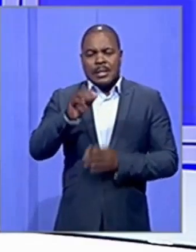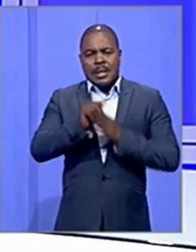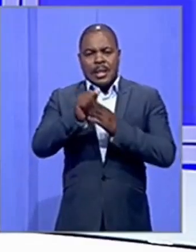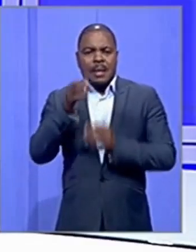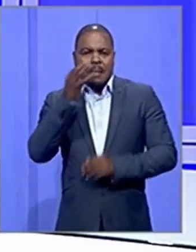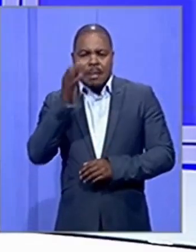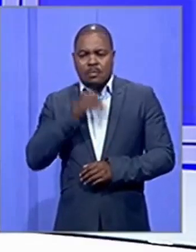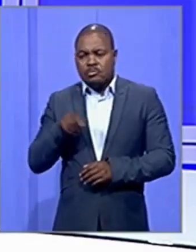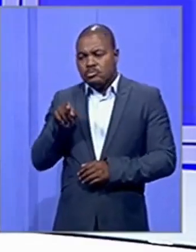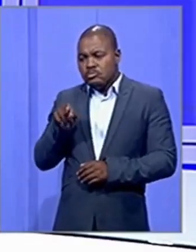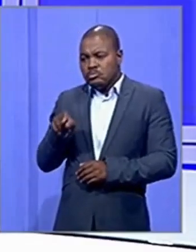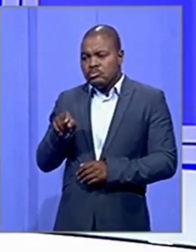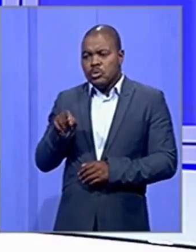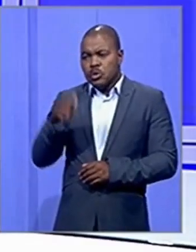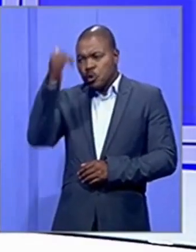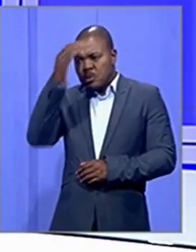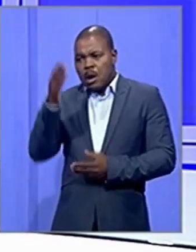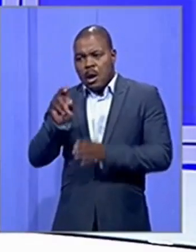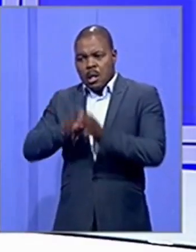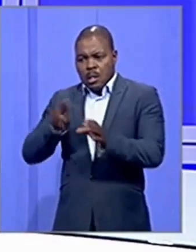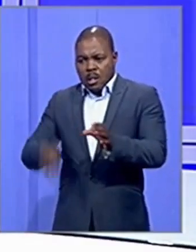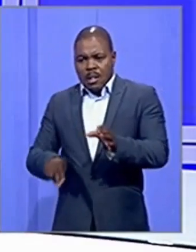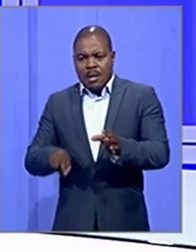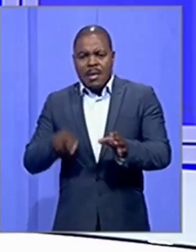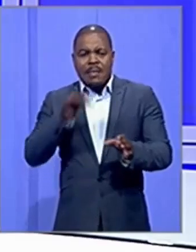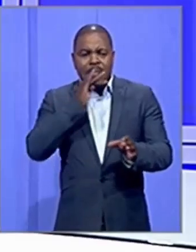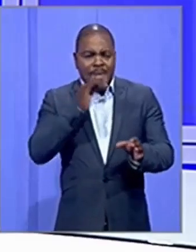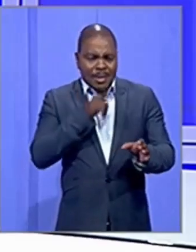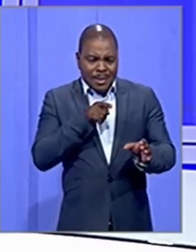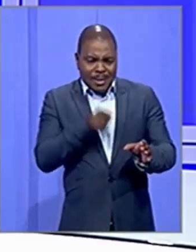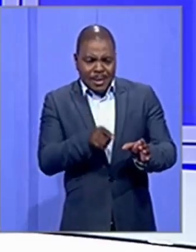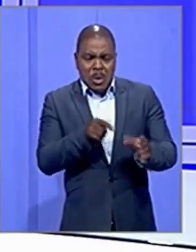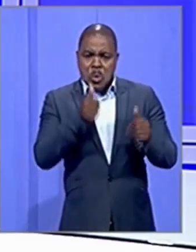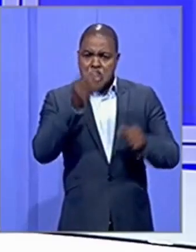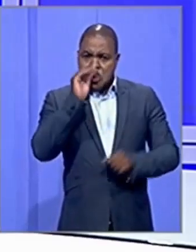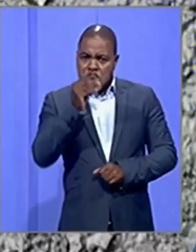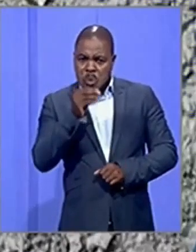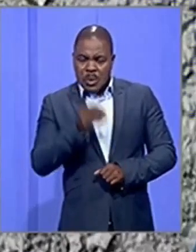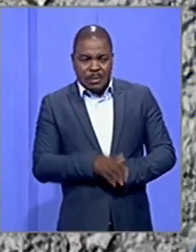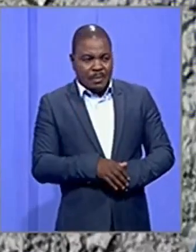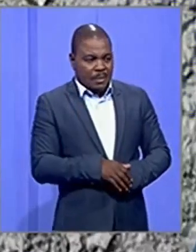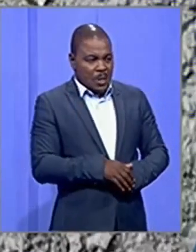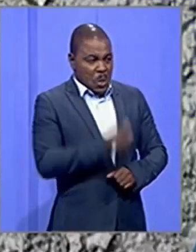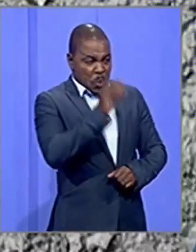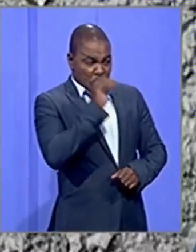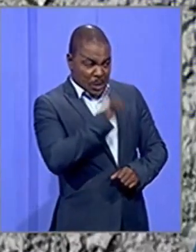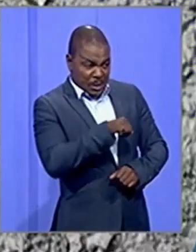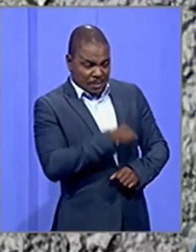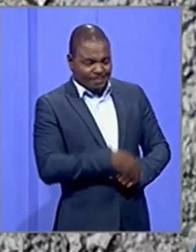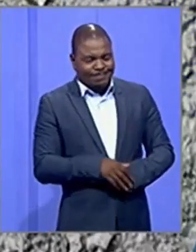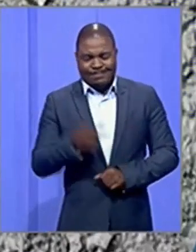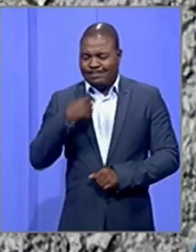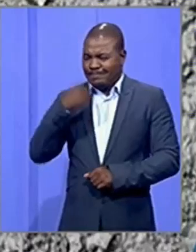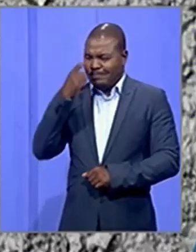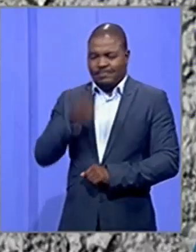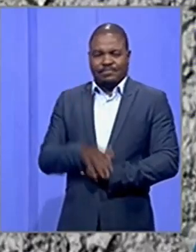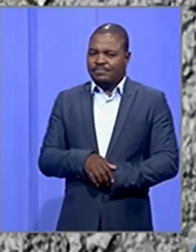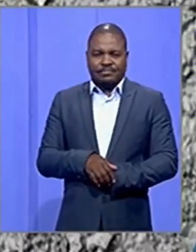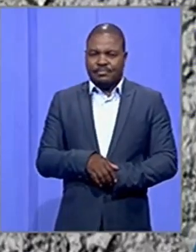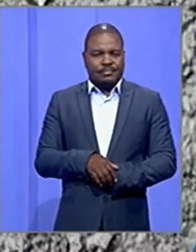ke taba tse mnate ho ANC na e ka ba e fela e le taba tse mnate ke hopola hore ka ba taba tse monate e santse